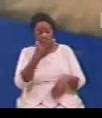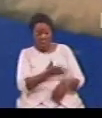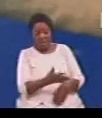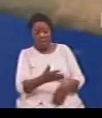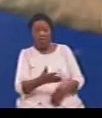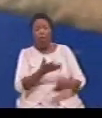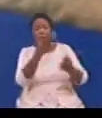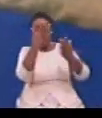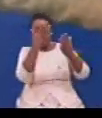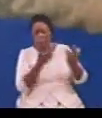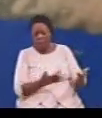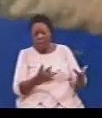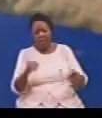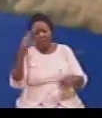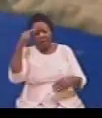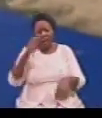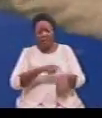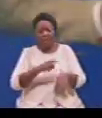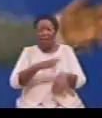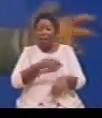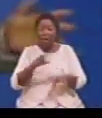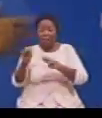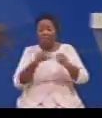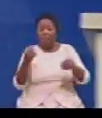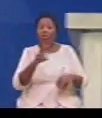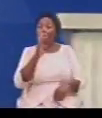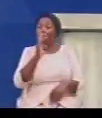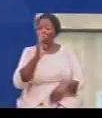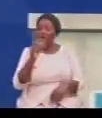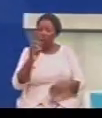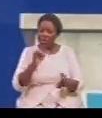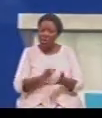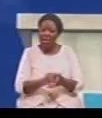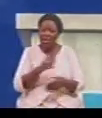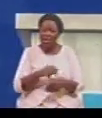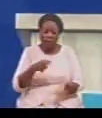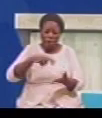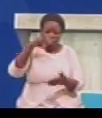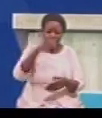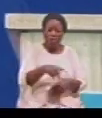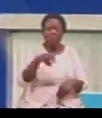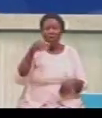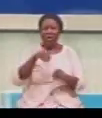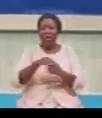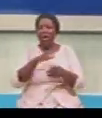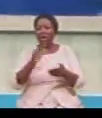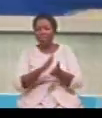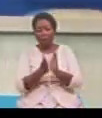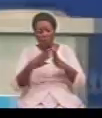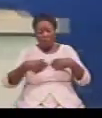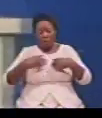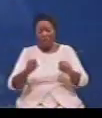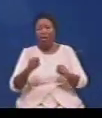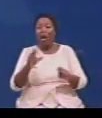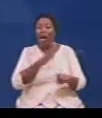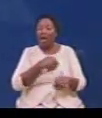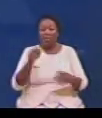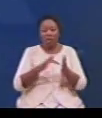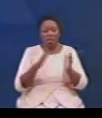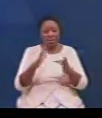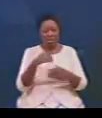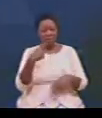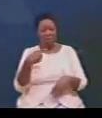waiting for the moving of the waters so that he'll jump in and be healed. And Jesus